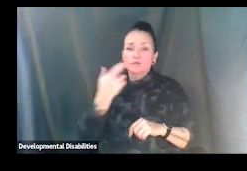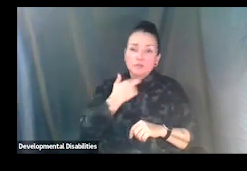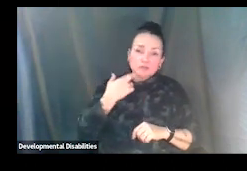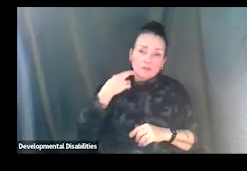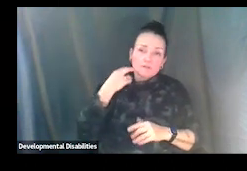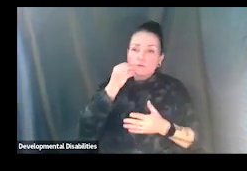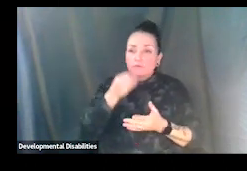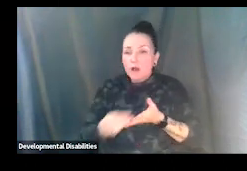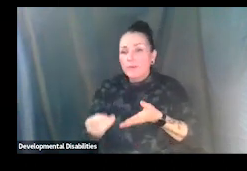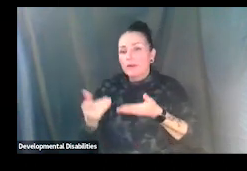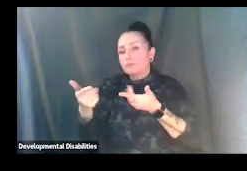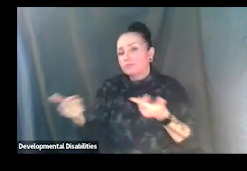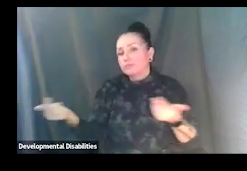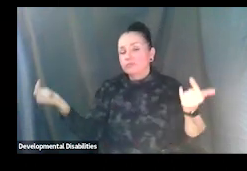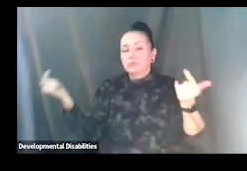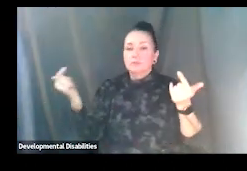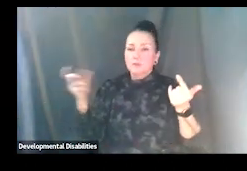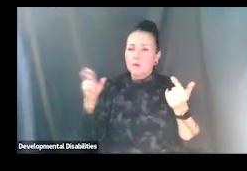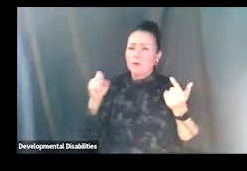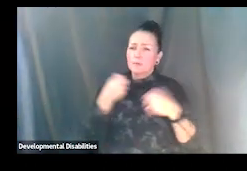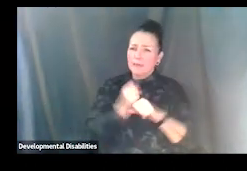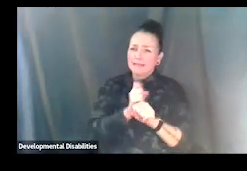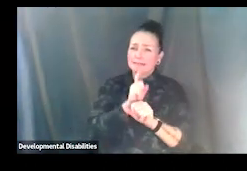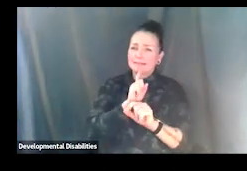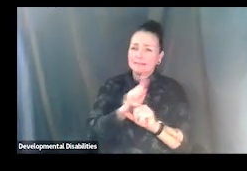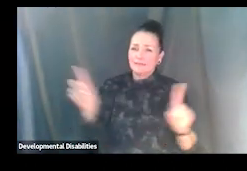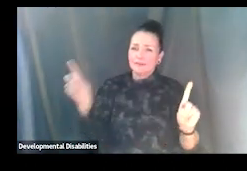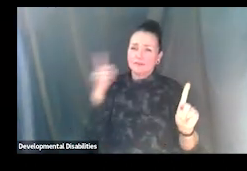the patient and to their family members.